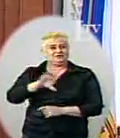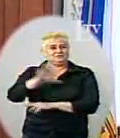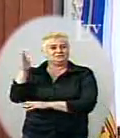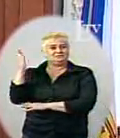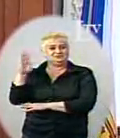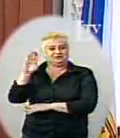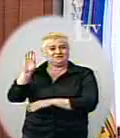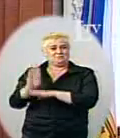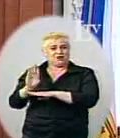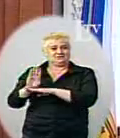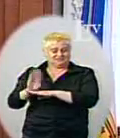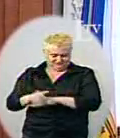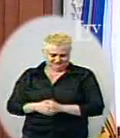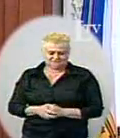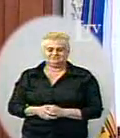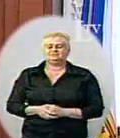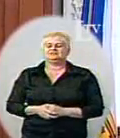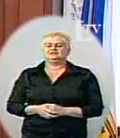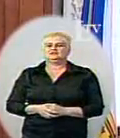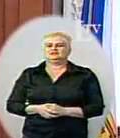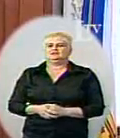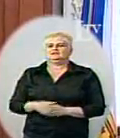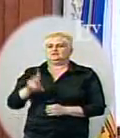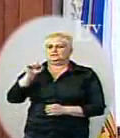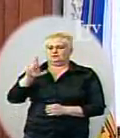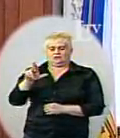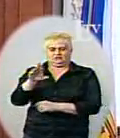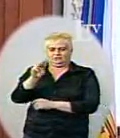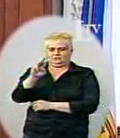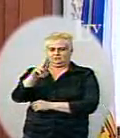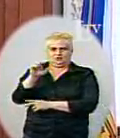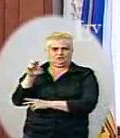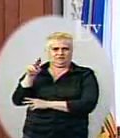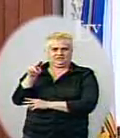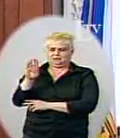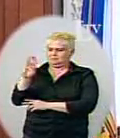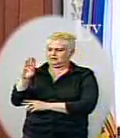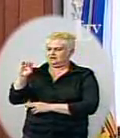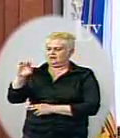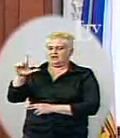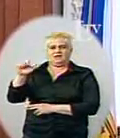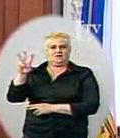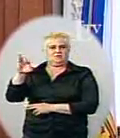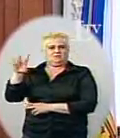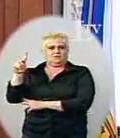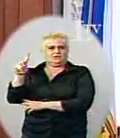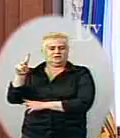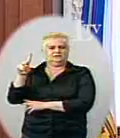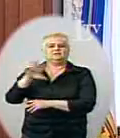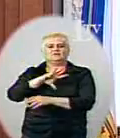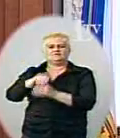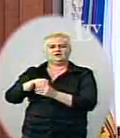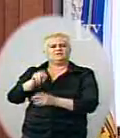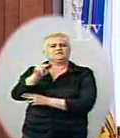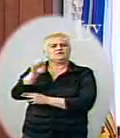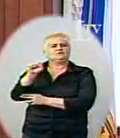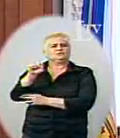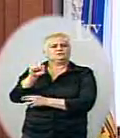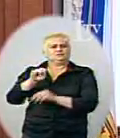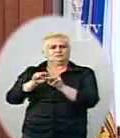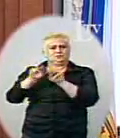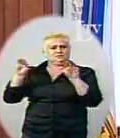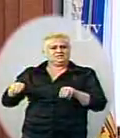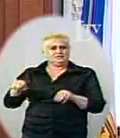Dr. Marie B. Elwood, who served as the chief curator of history for the Nova Scotia